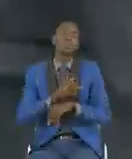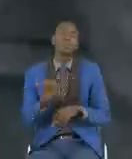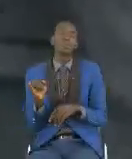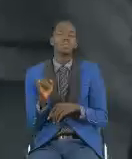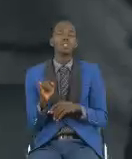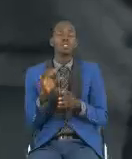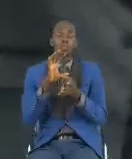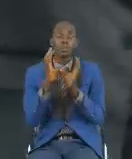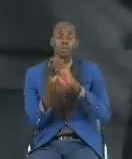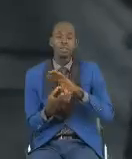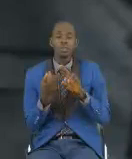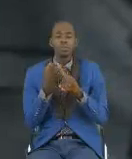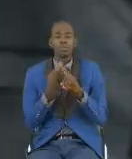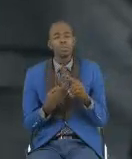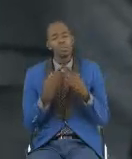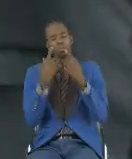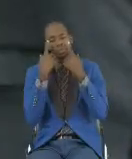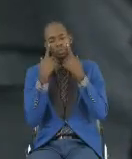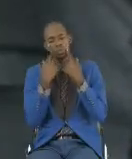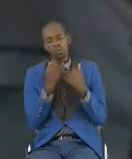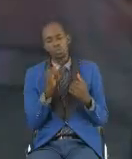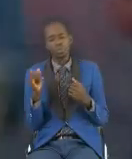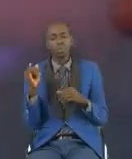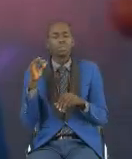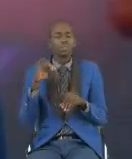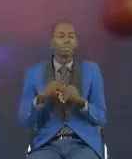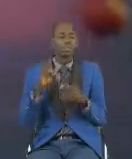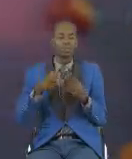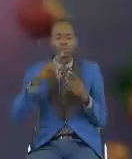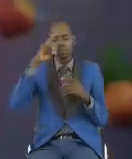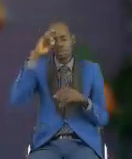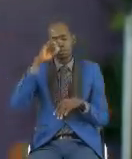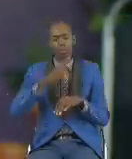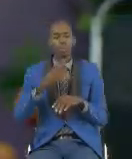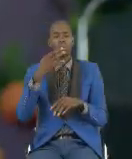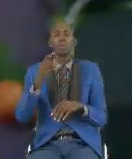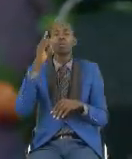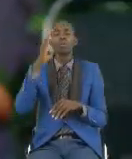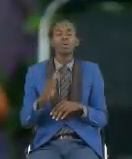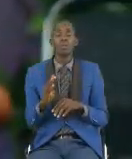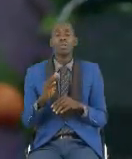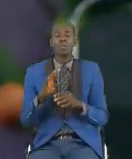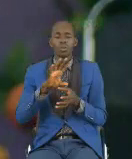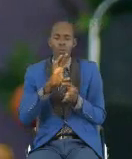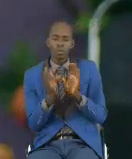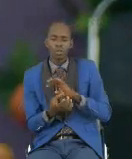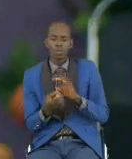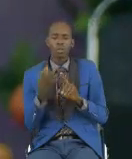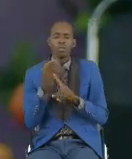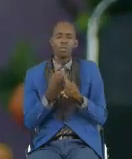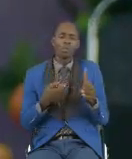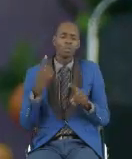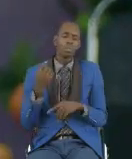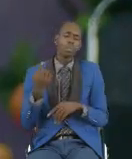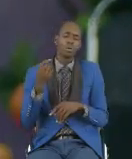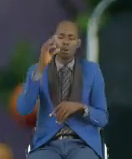Conversion from weeping into the wisdom of God. Conversion from a man of the past, a woman of